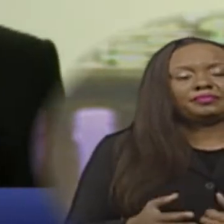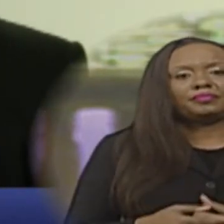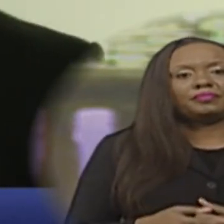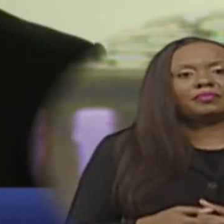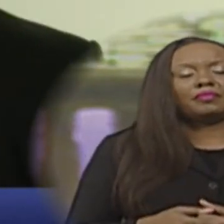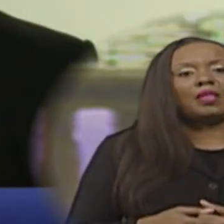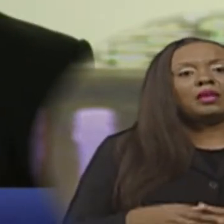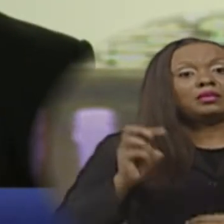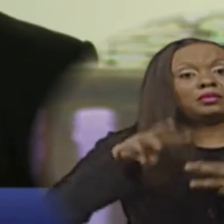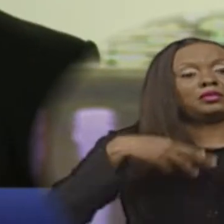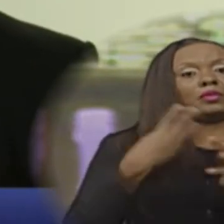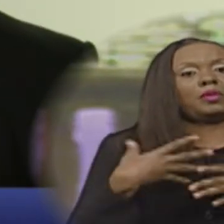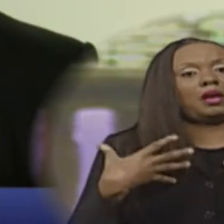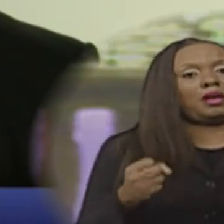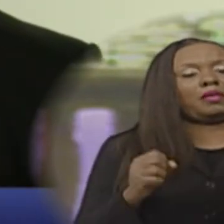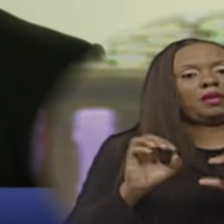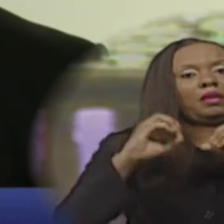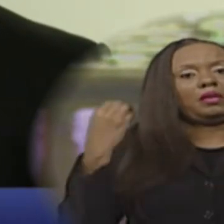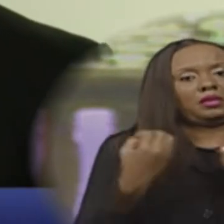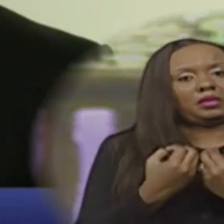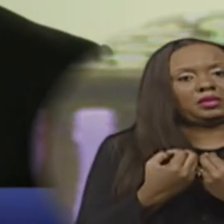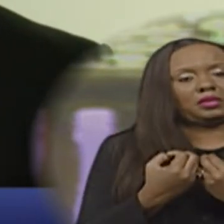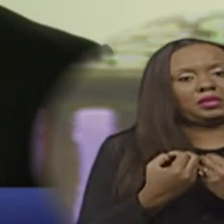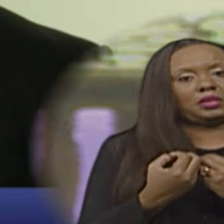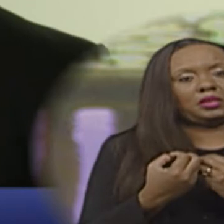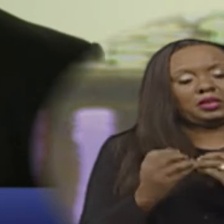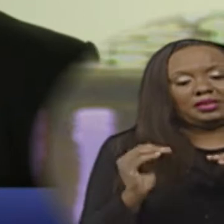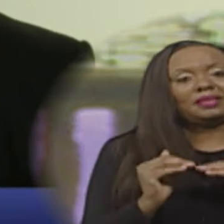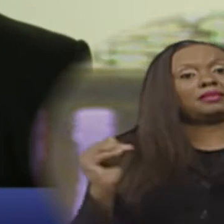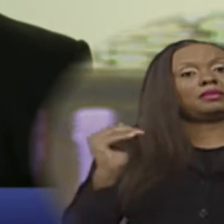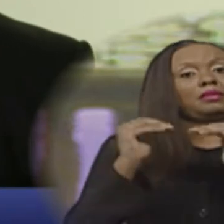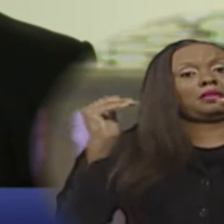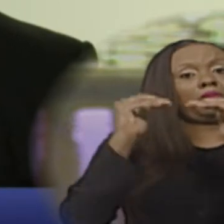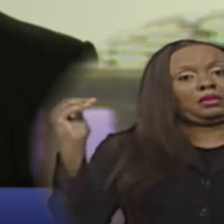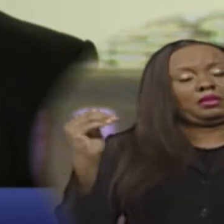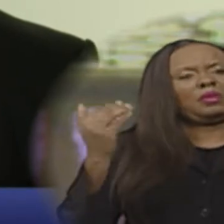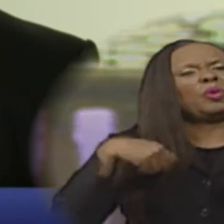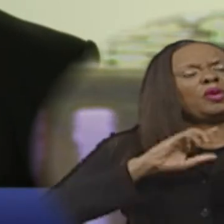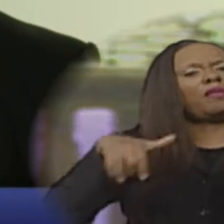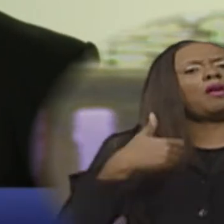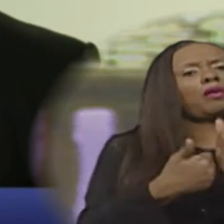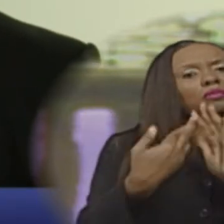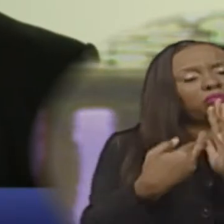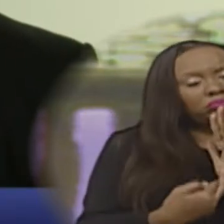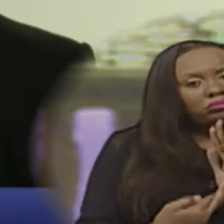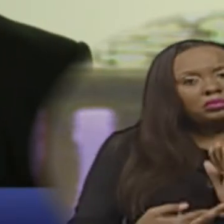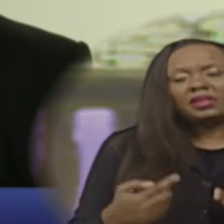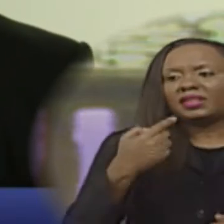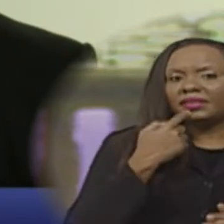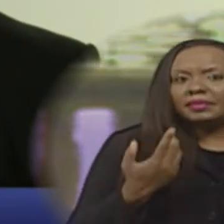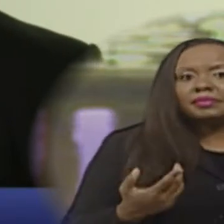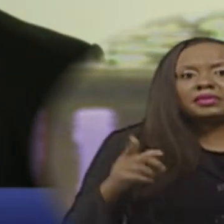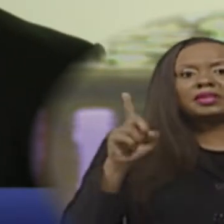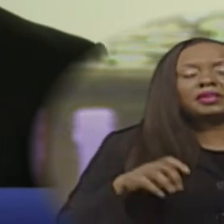World Health Organization standard for which we're guided by, or the guidelines rather, on which we operate, only calls for about 8 samples